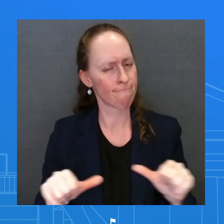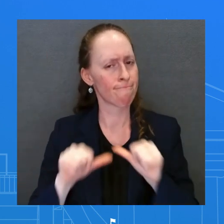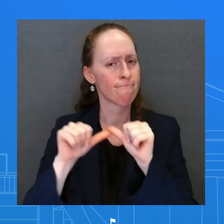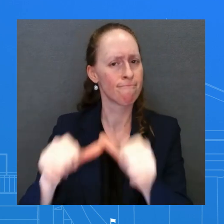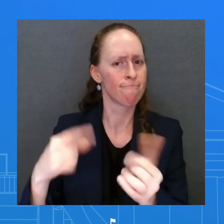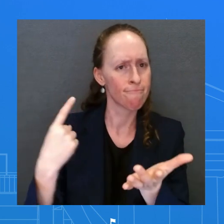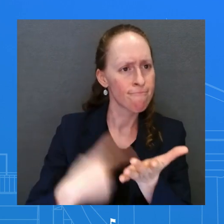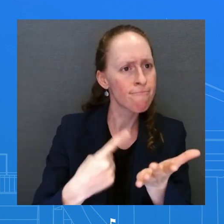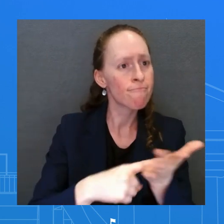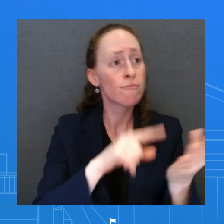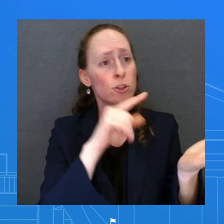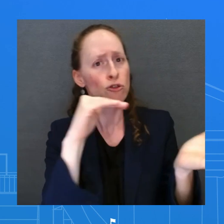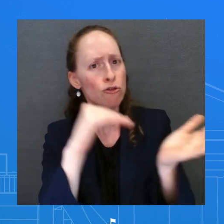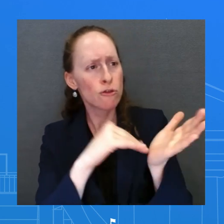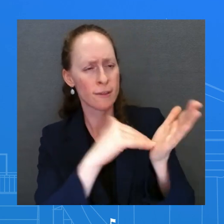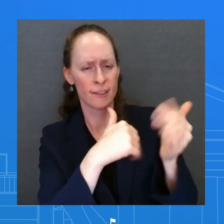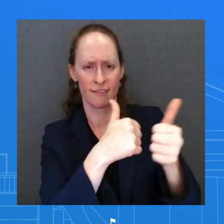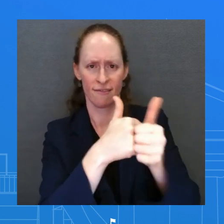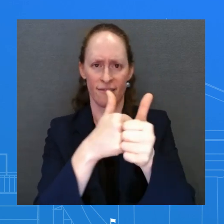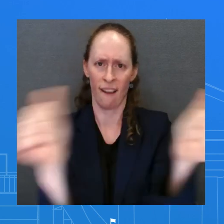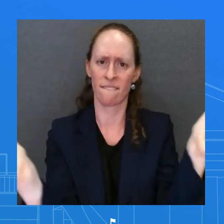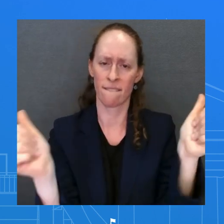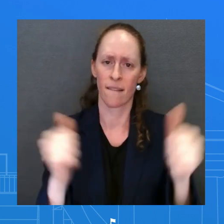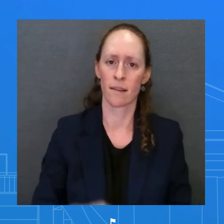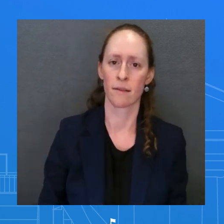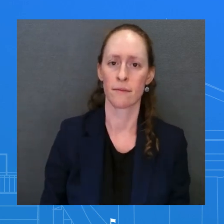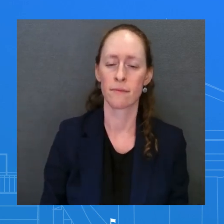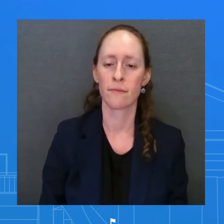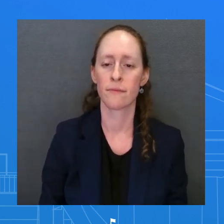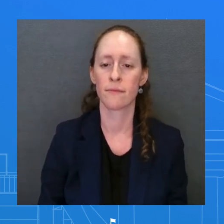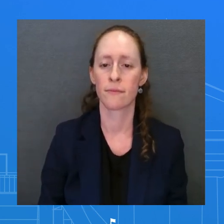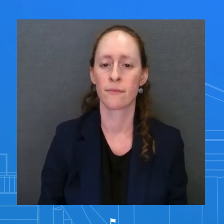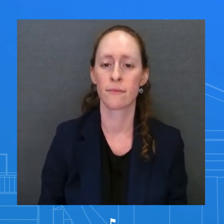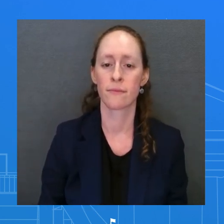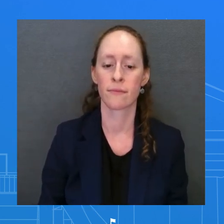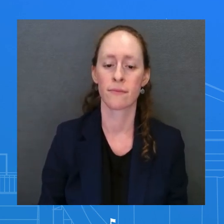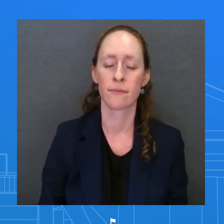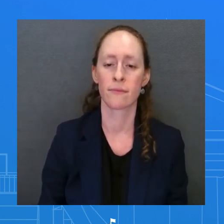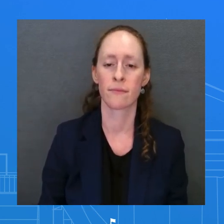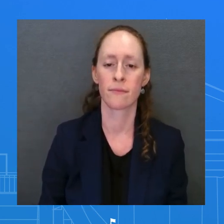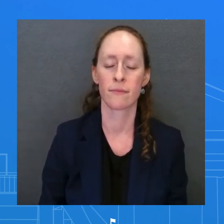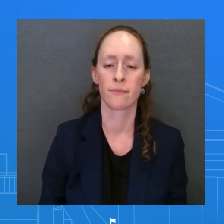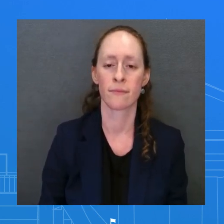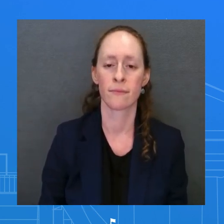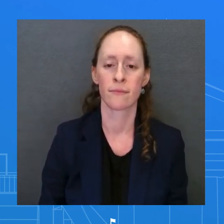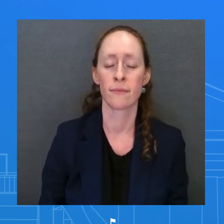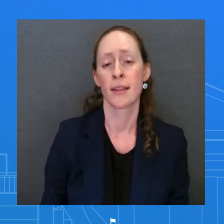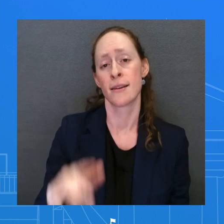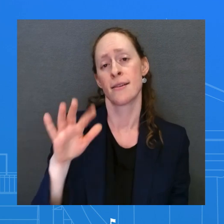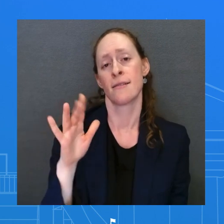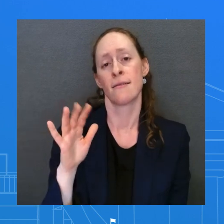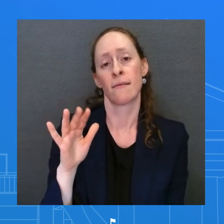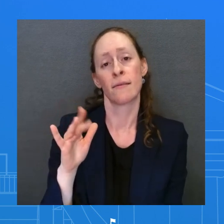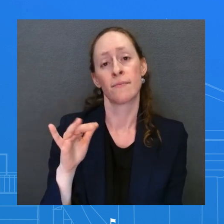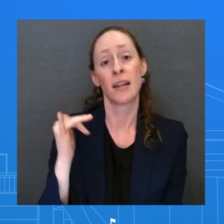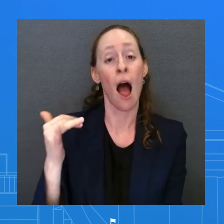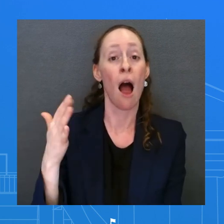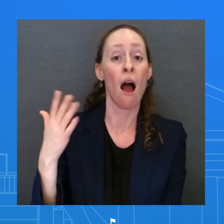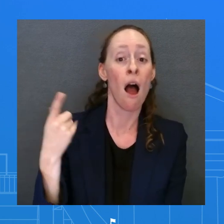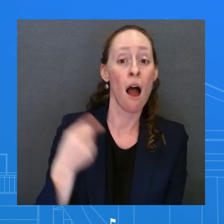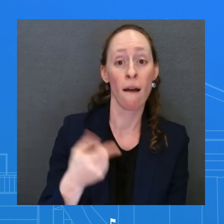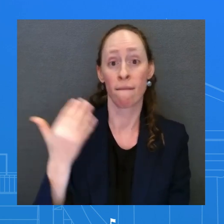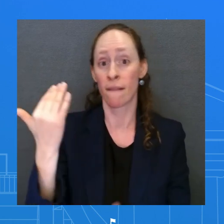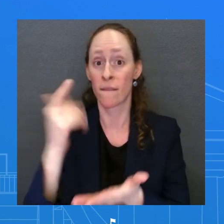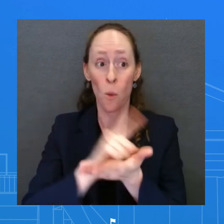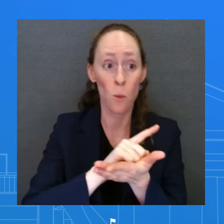to just more broadly here, to your question about the 15-week or 12 weeks, whatever it is, look, we have